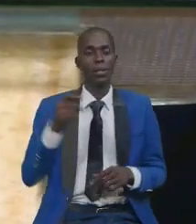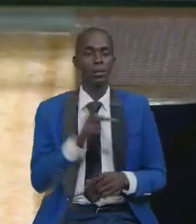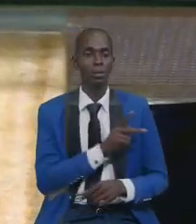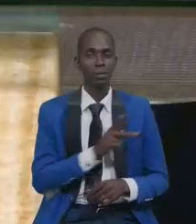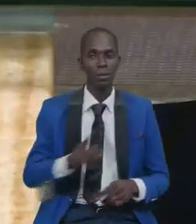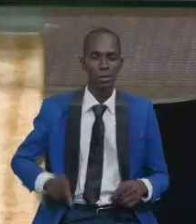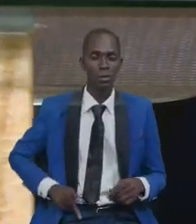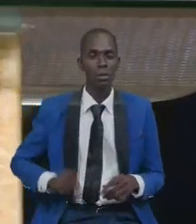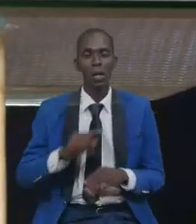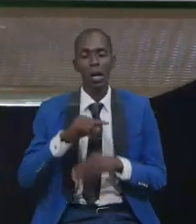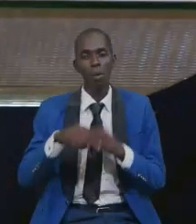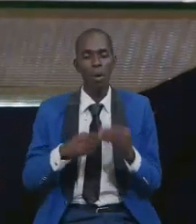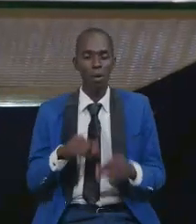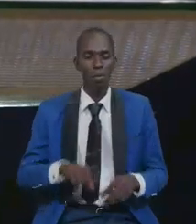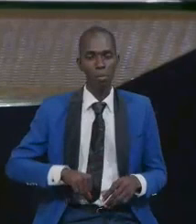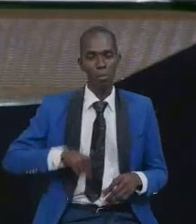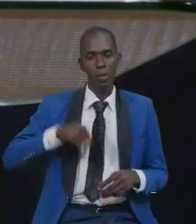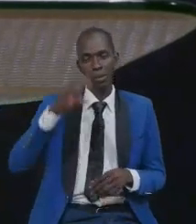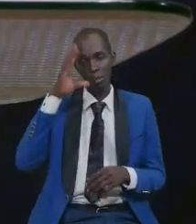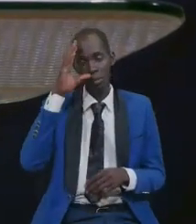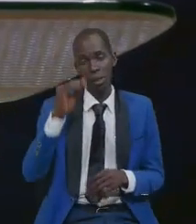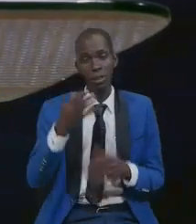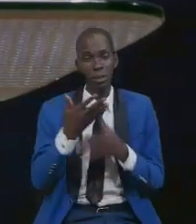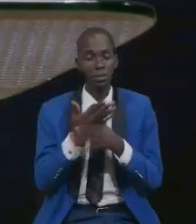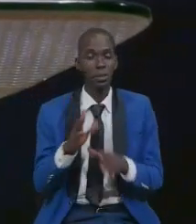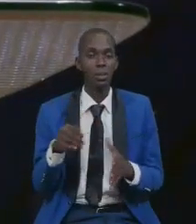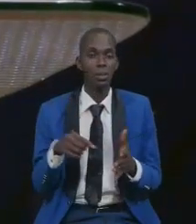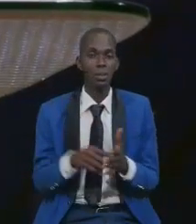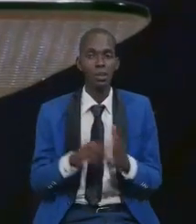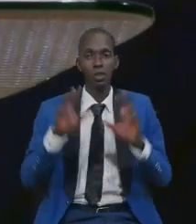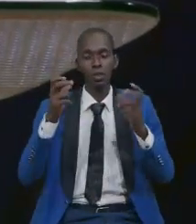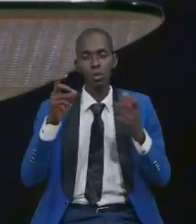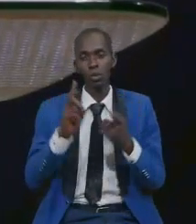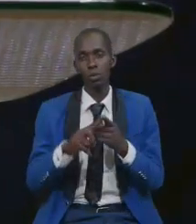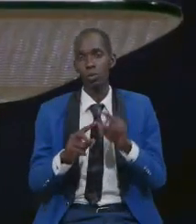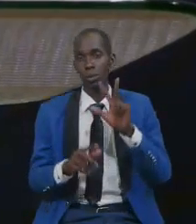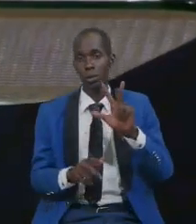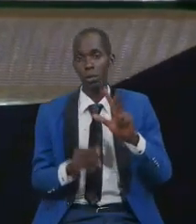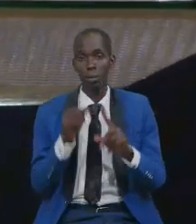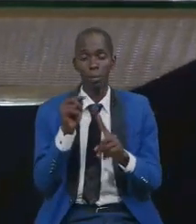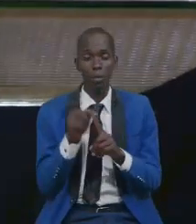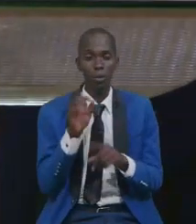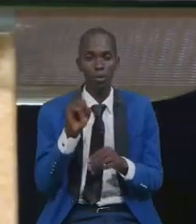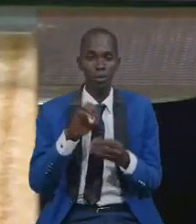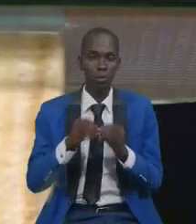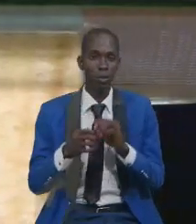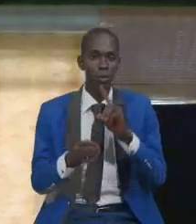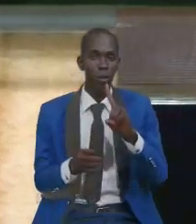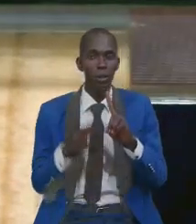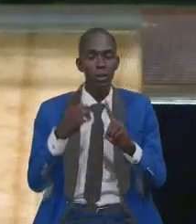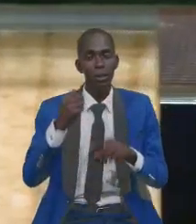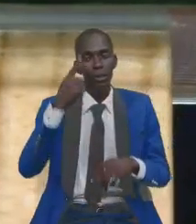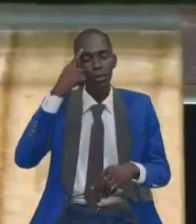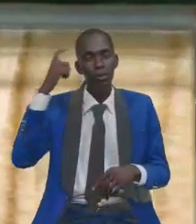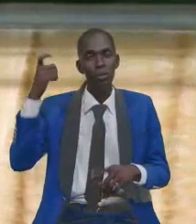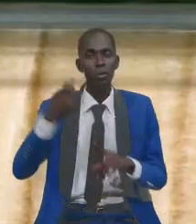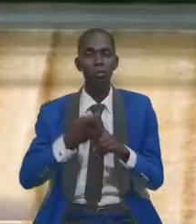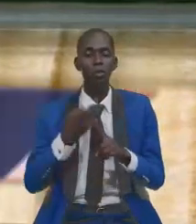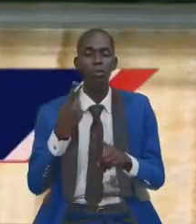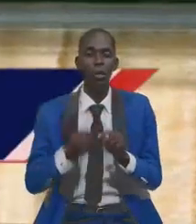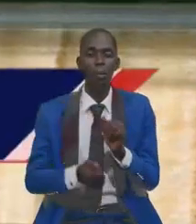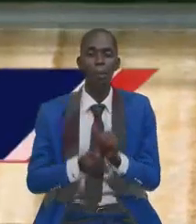proud men. We're dividing this to three parts. Number one, the dream, from the